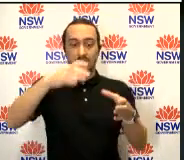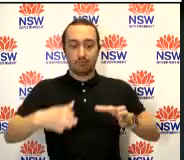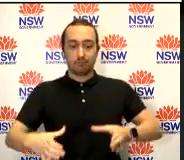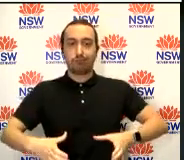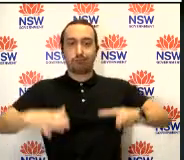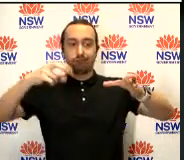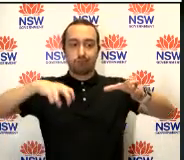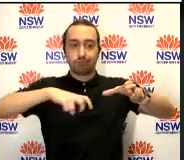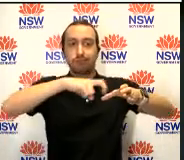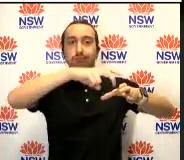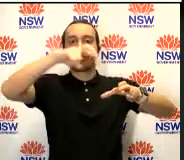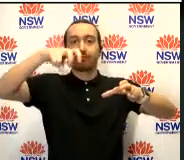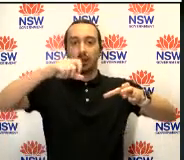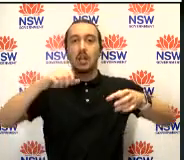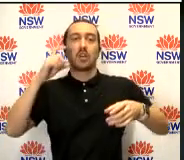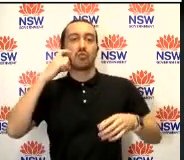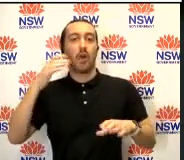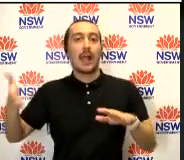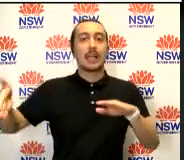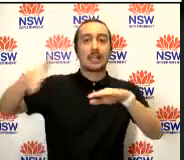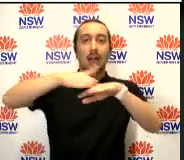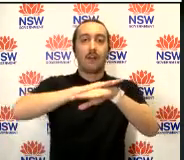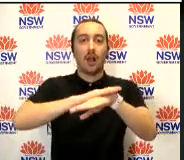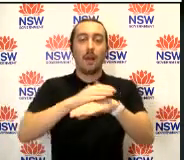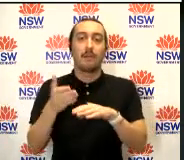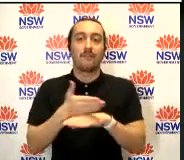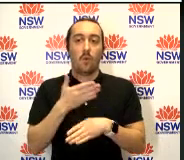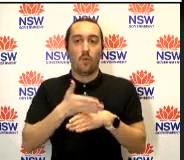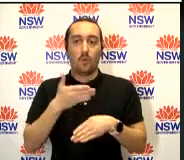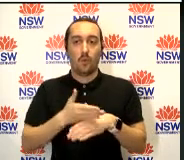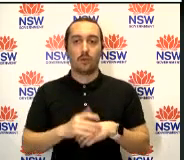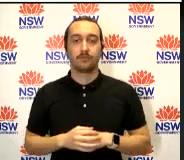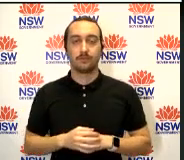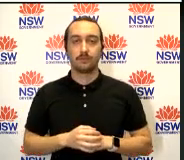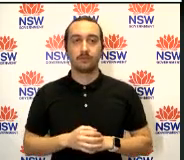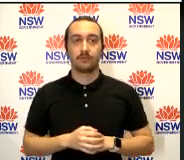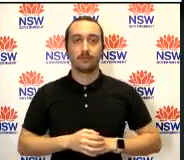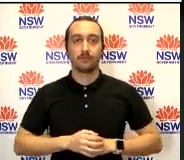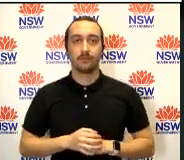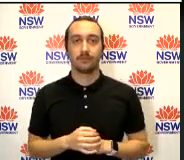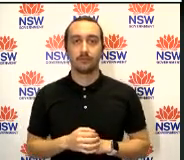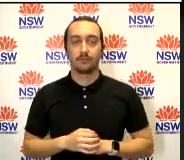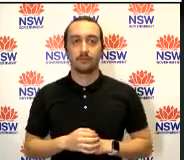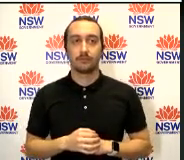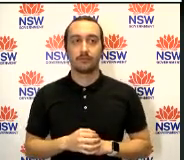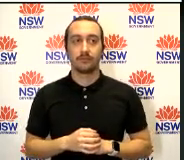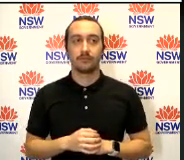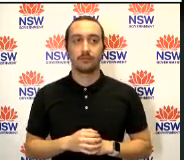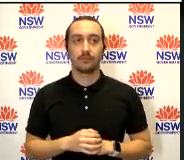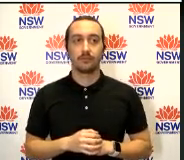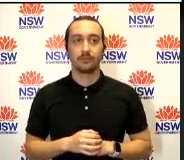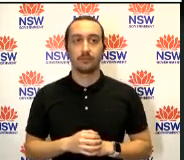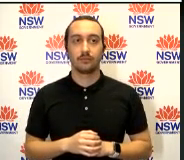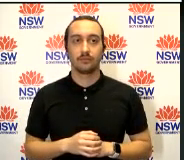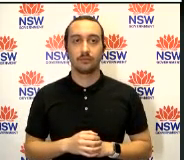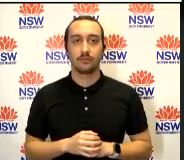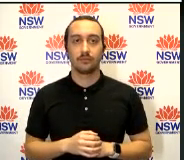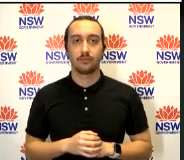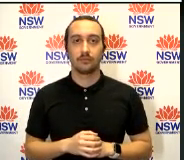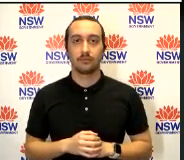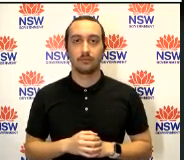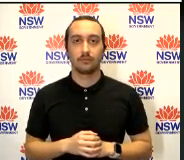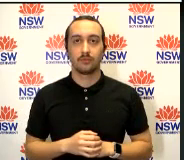site-specific is prepared before work commences with agreed controls to manage the falls risks.